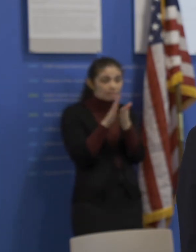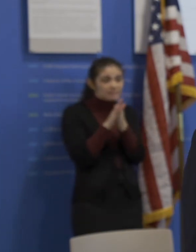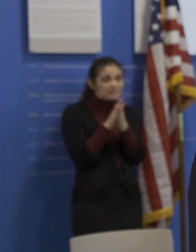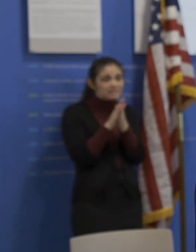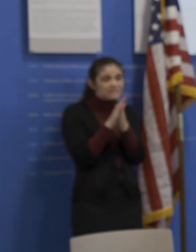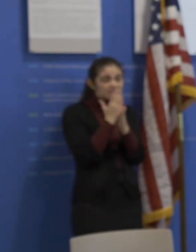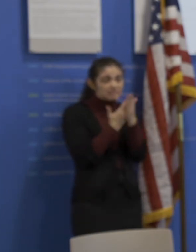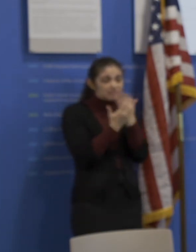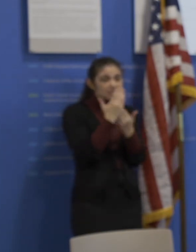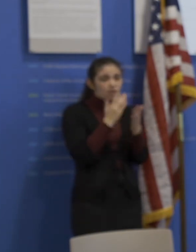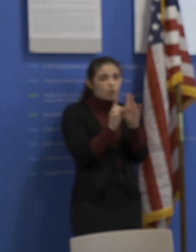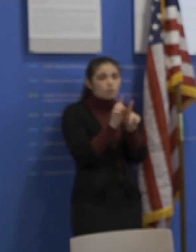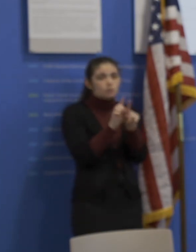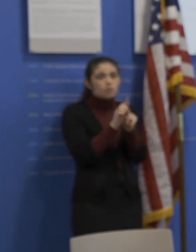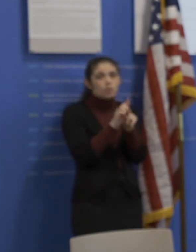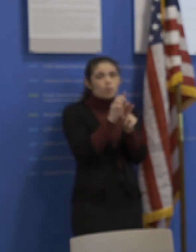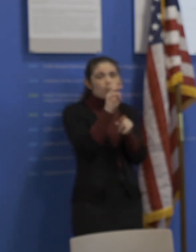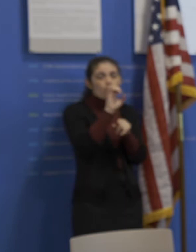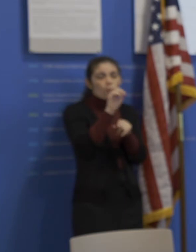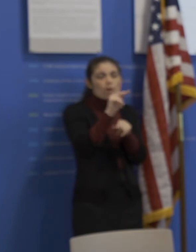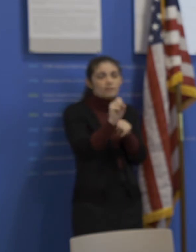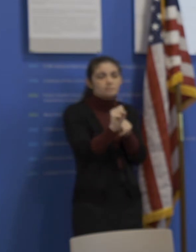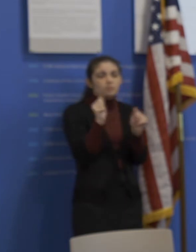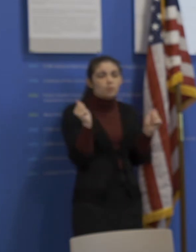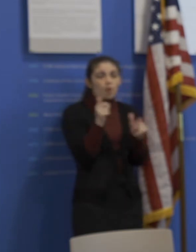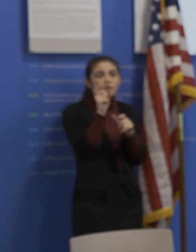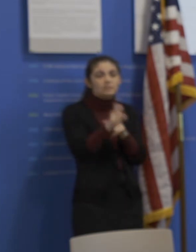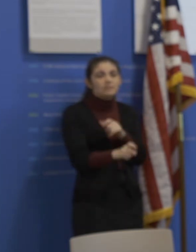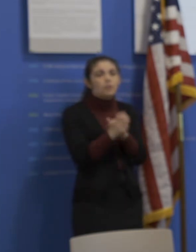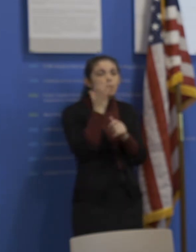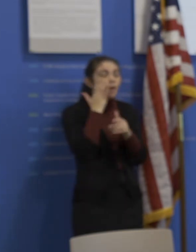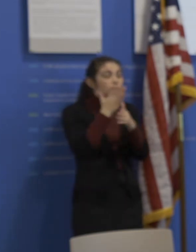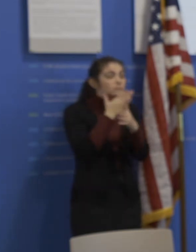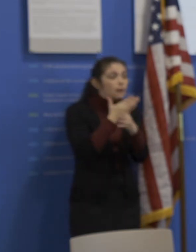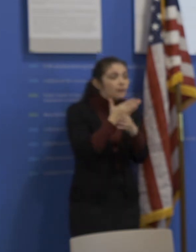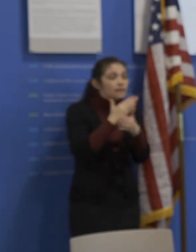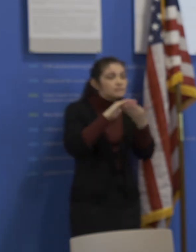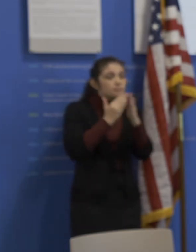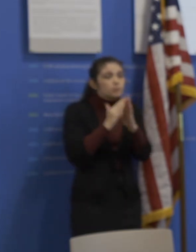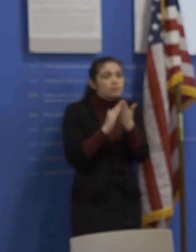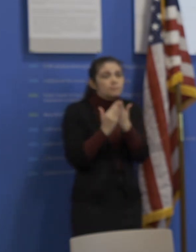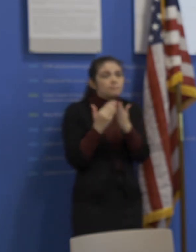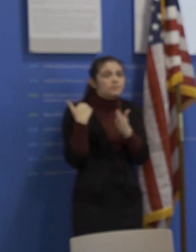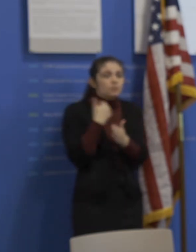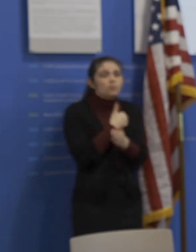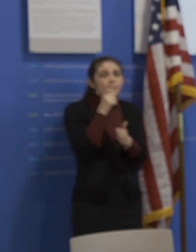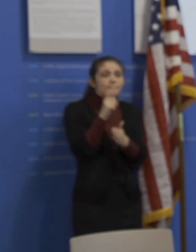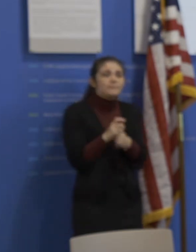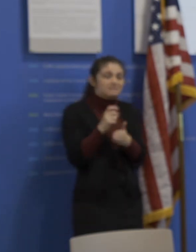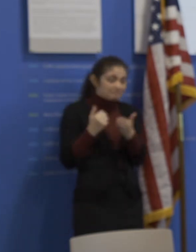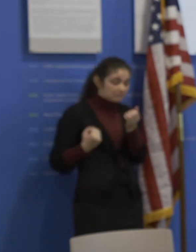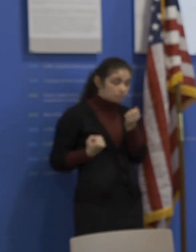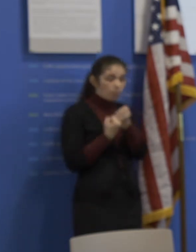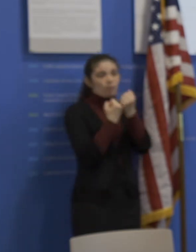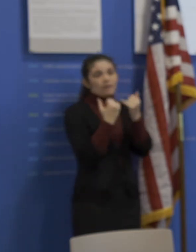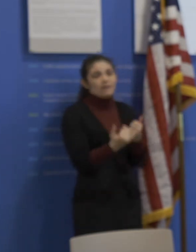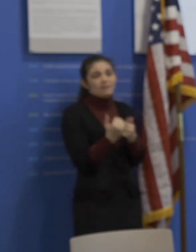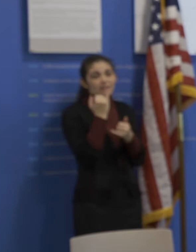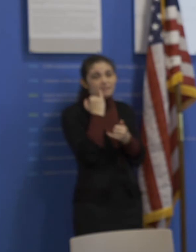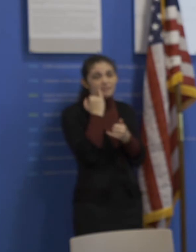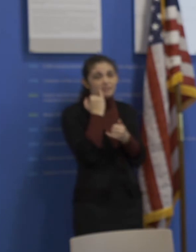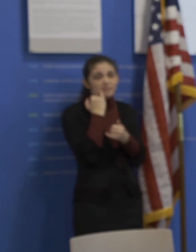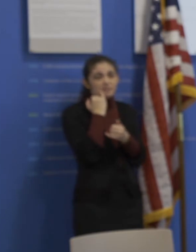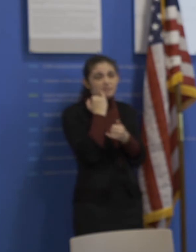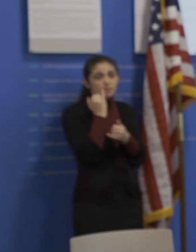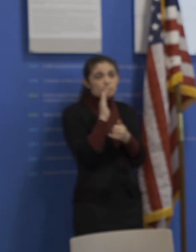hand sanitizer. All these things are critical, and we're sharing as a community, folks. We have to step up now. If you're in doubt